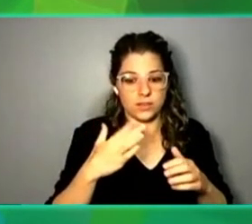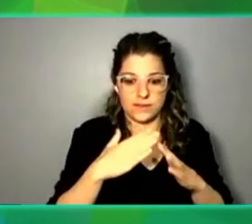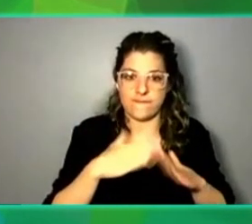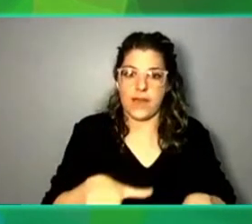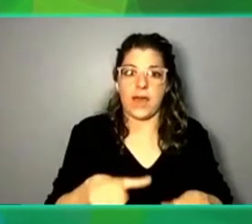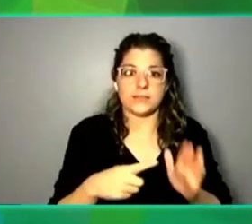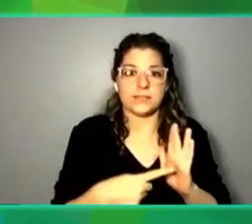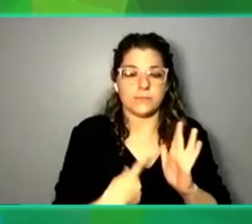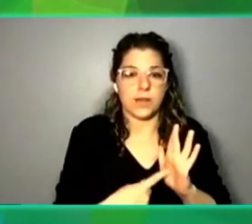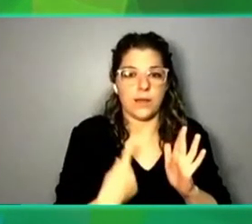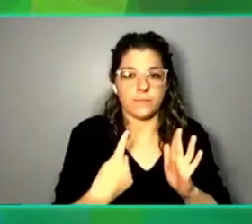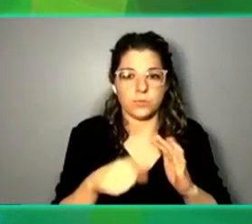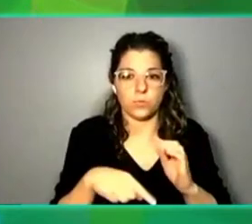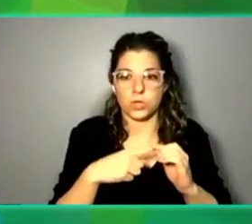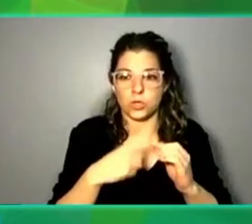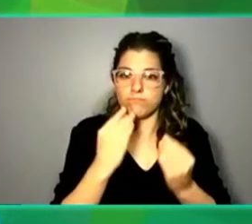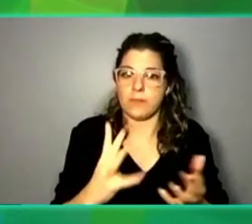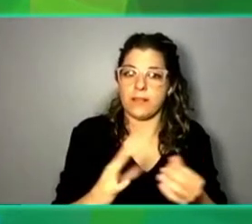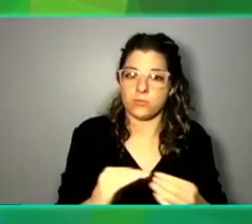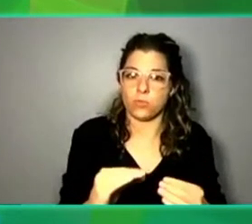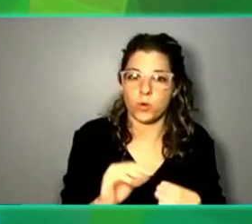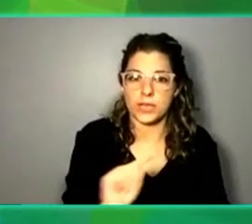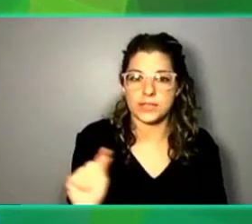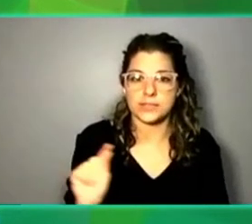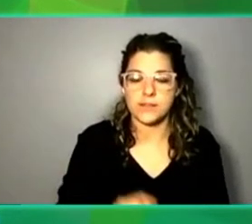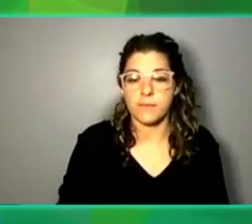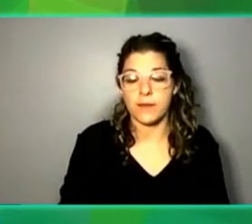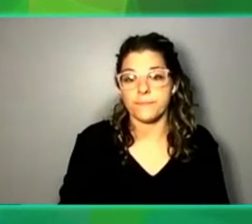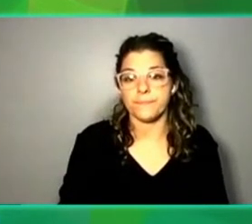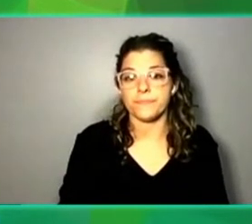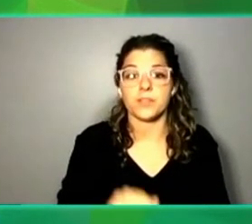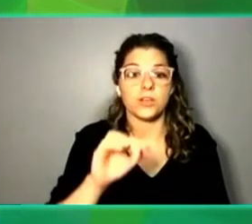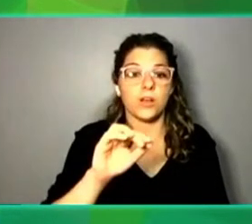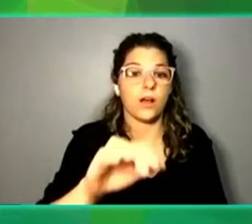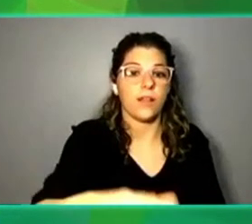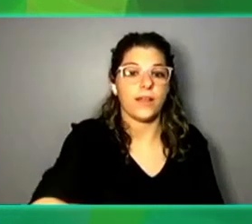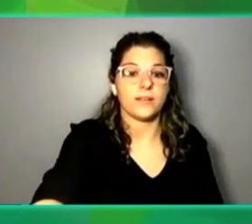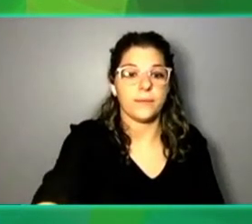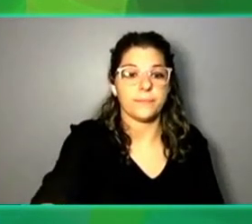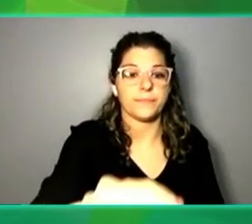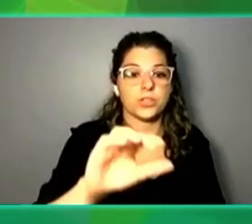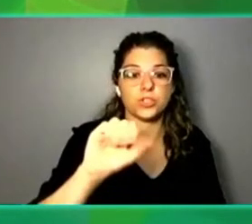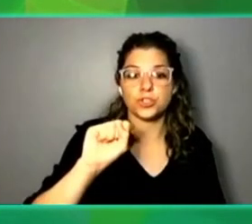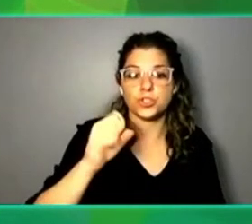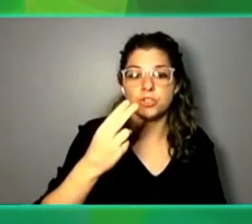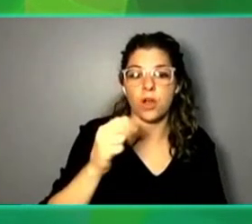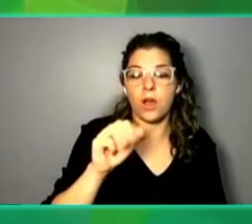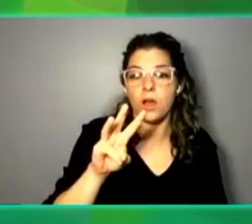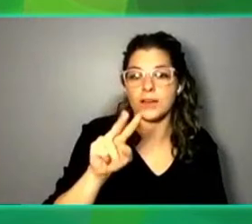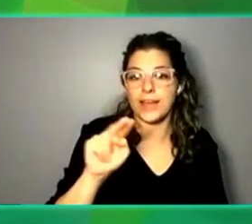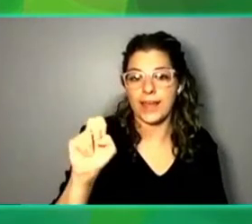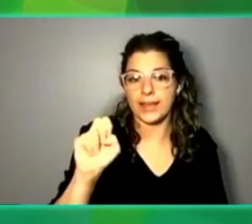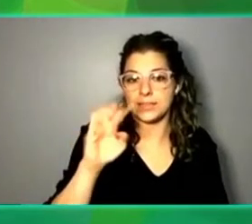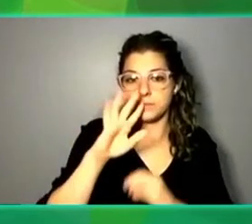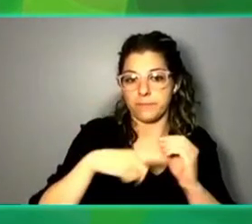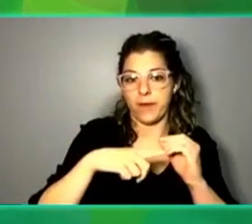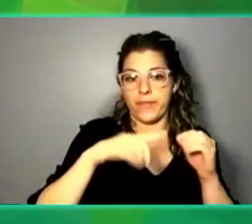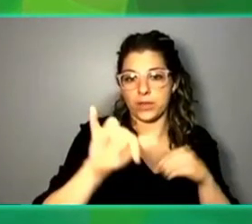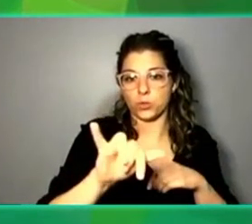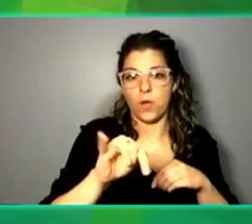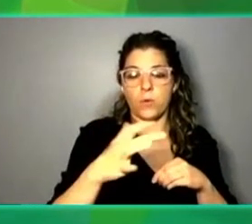too, when you're telling these stories. But I'll let Shanae speak to, and I just want to show the